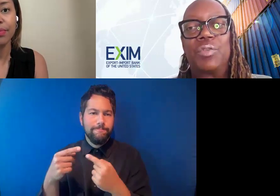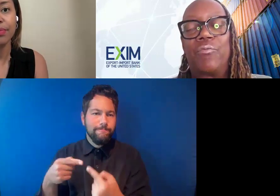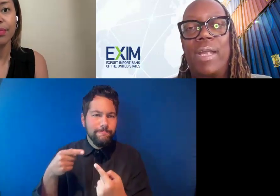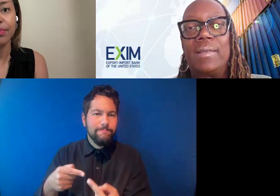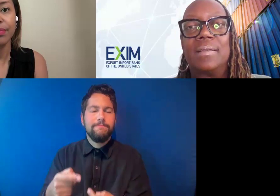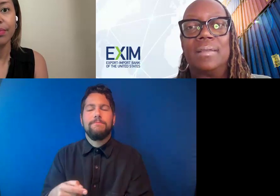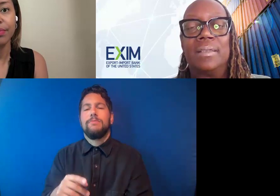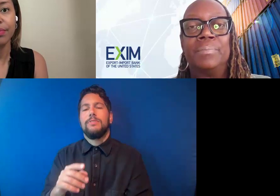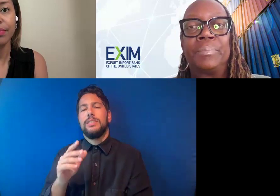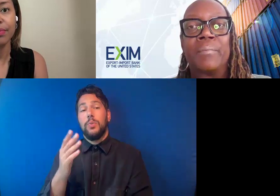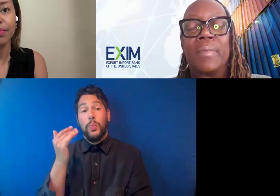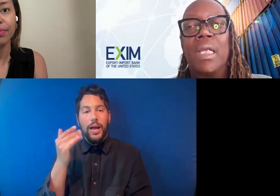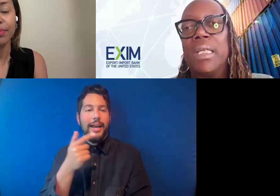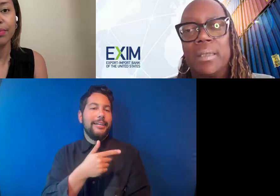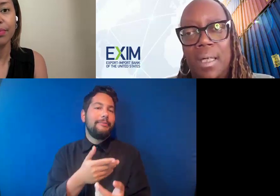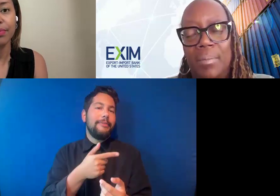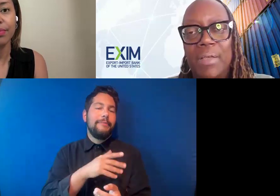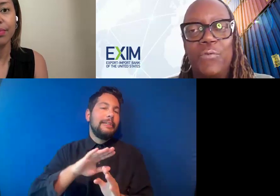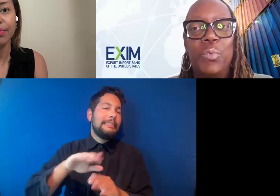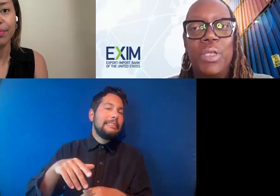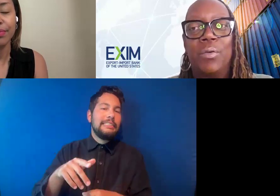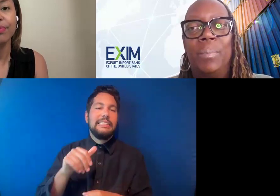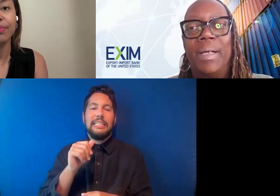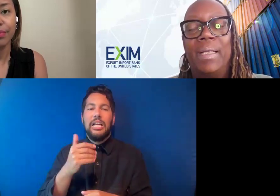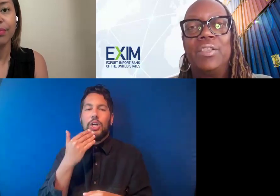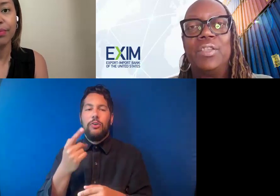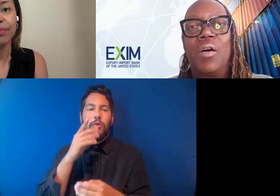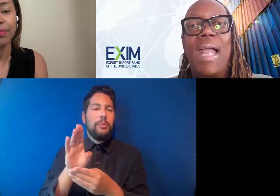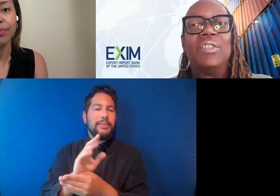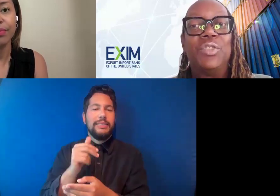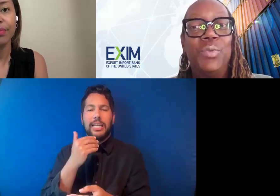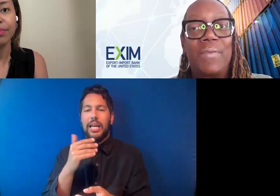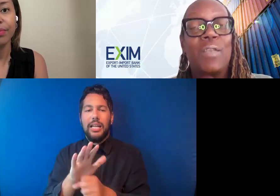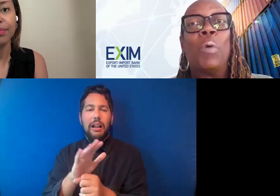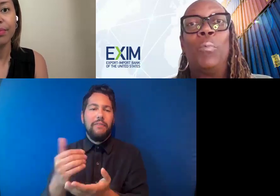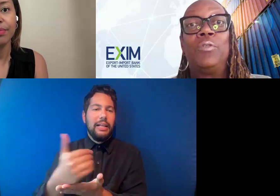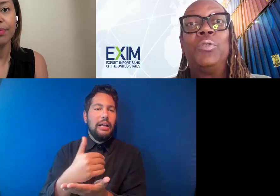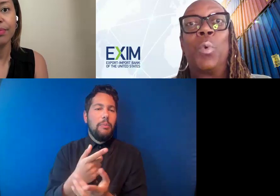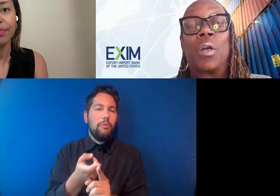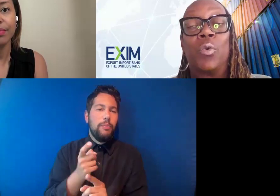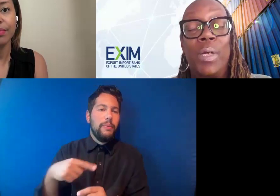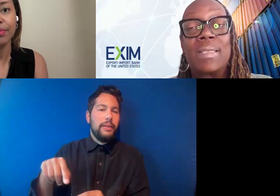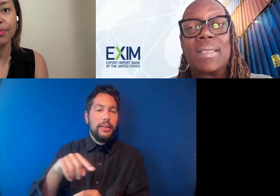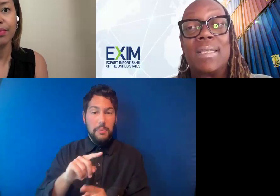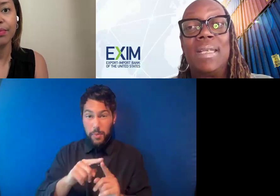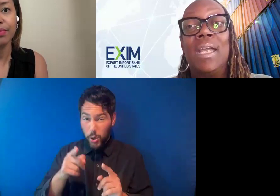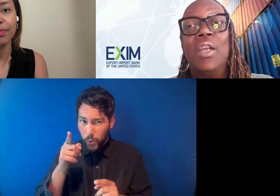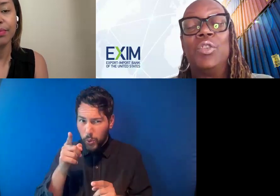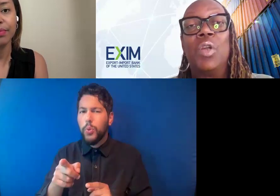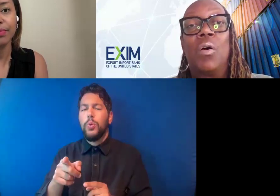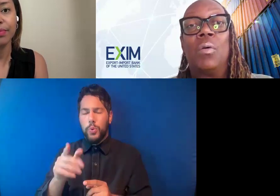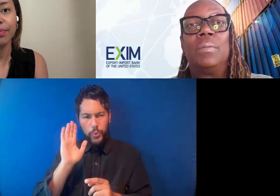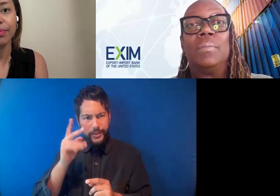not generate the income, if you will, but as you have said, well, you are going to see,